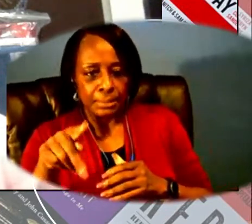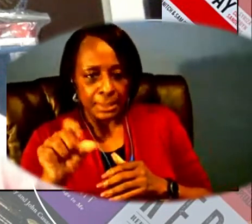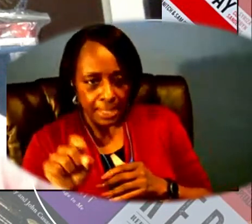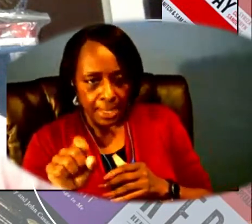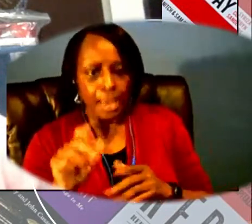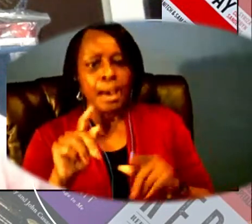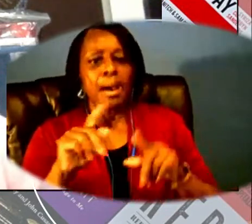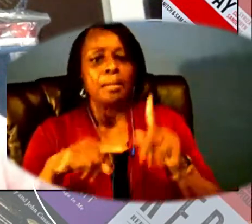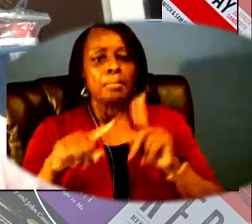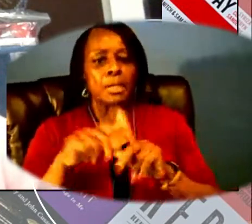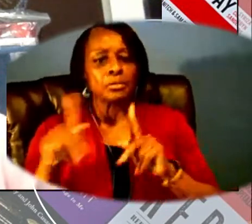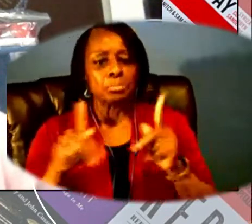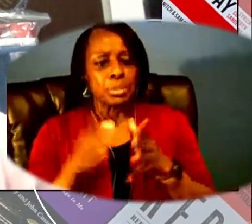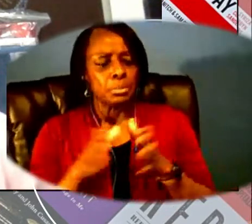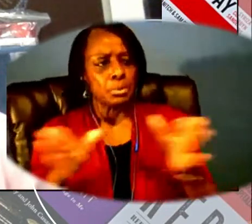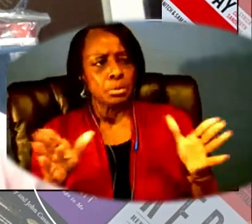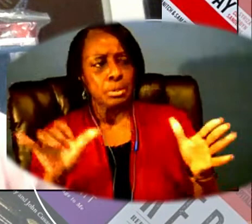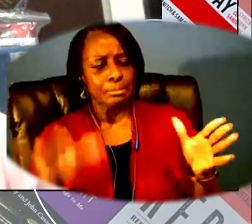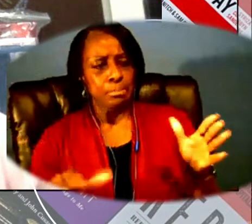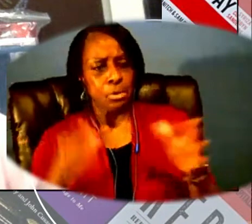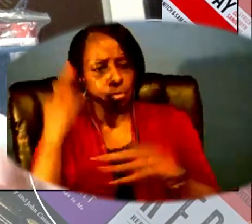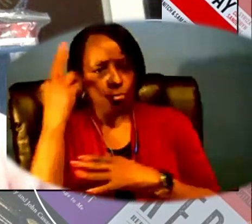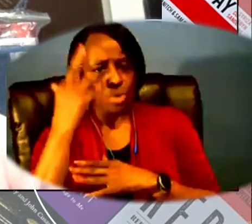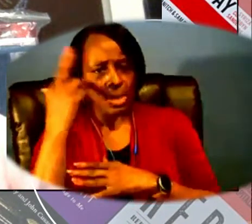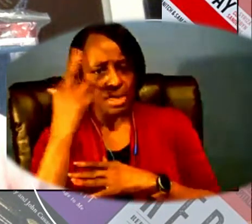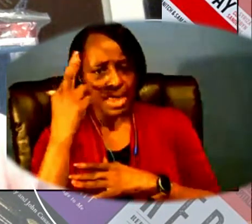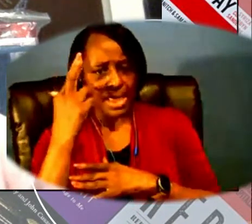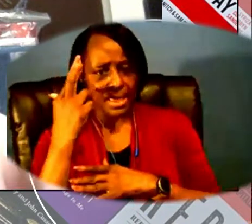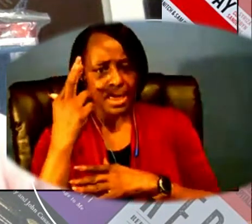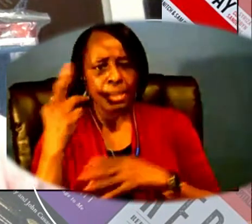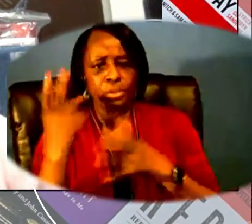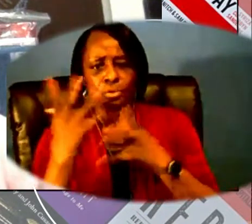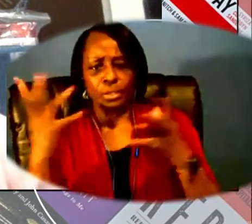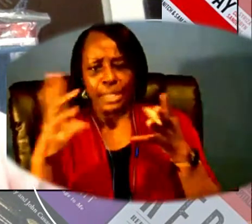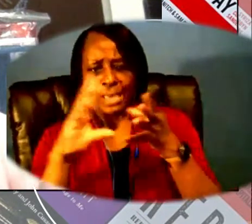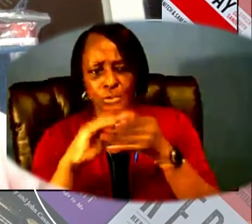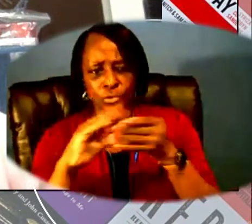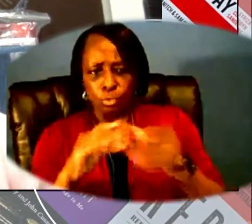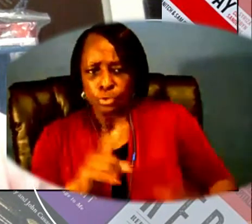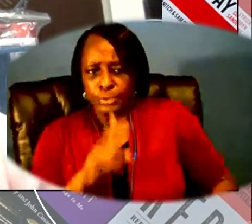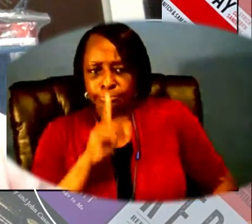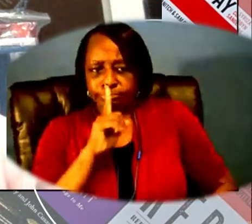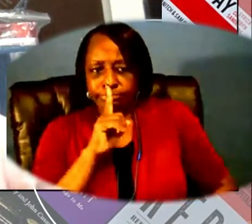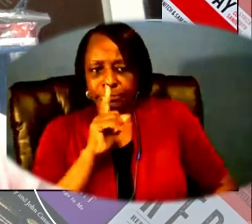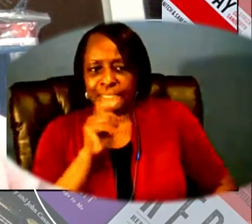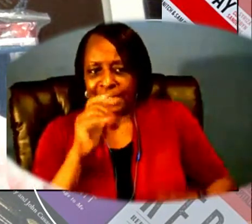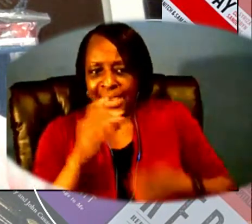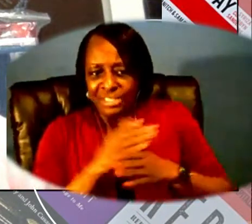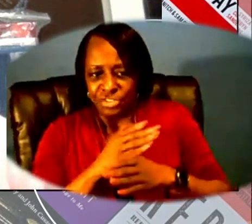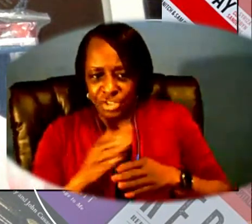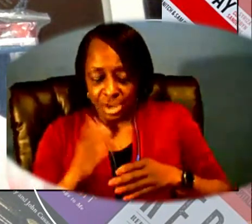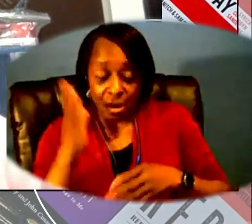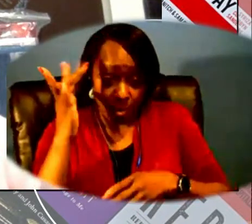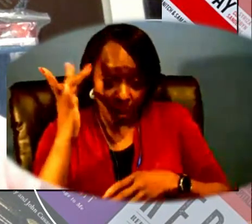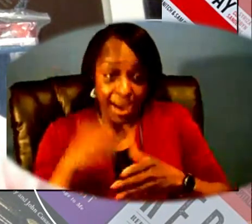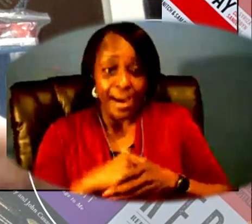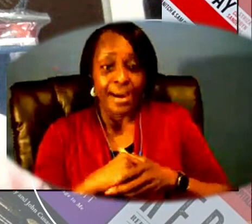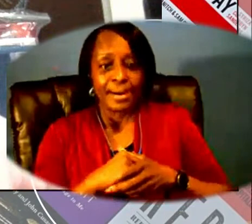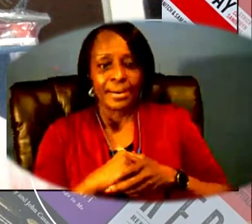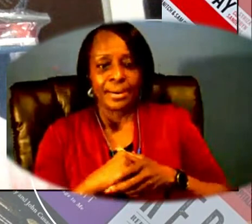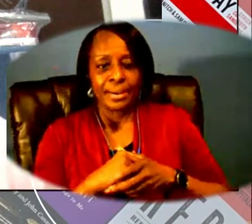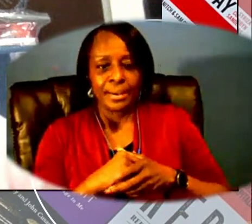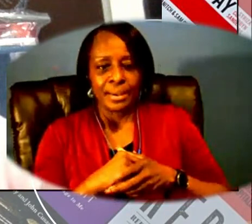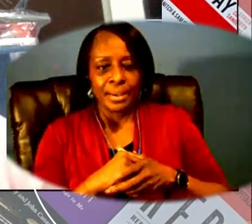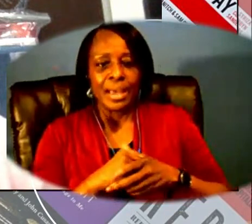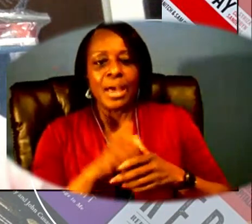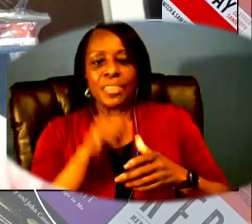understanding that there's a large portion of those stories which are not being heard. because again, they're not